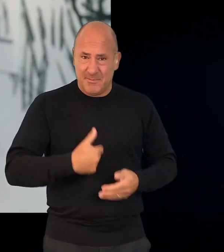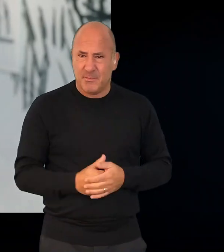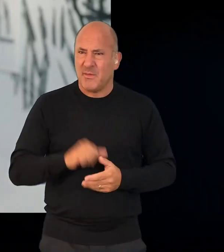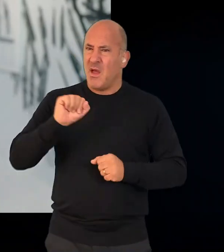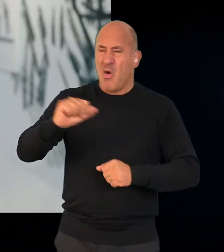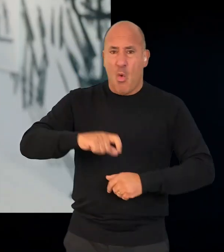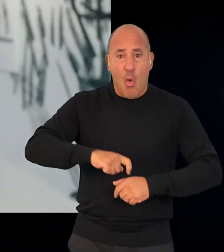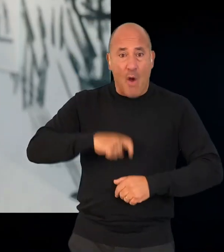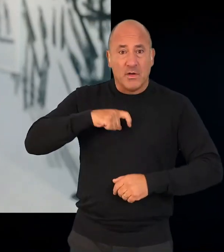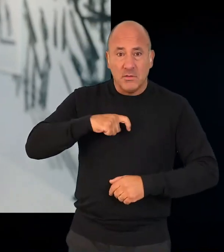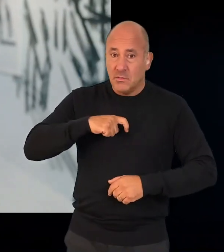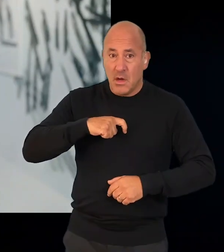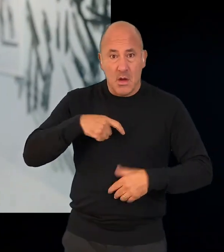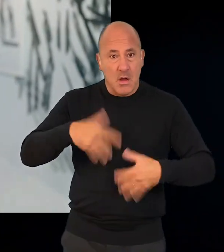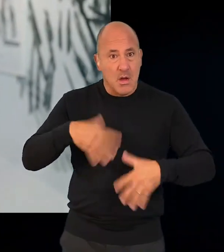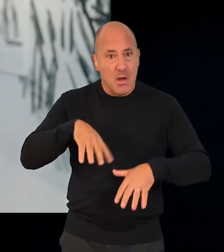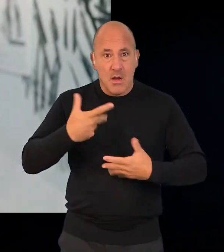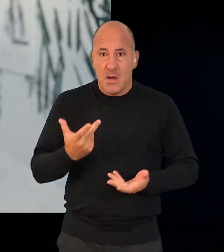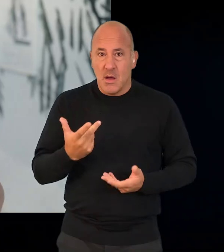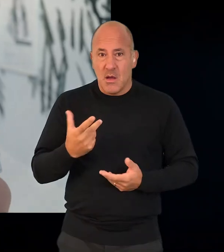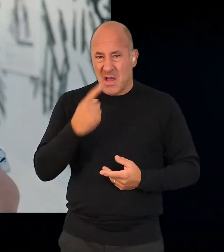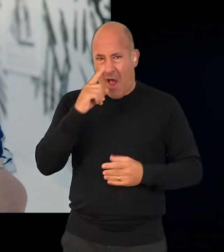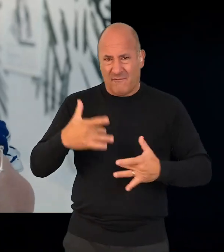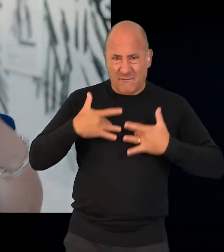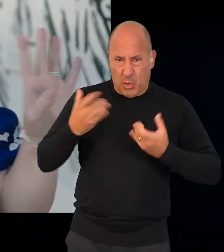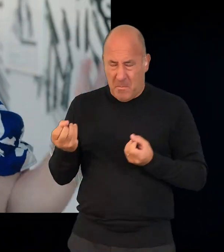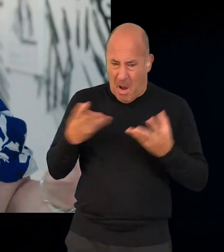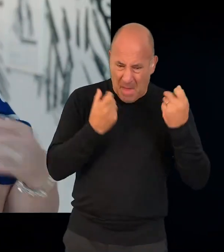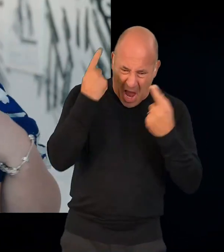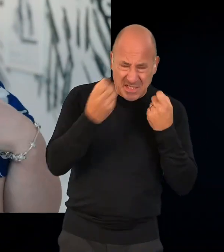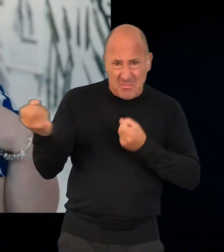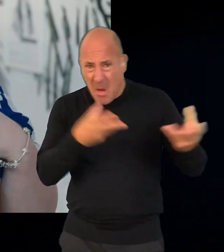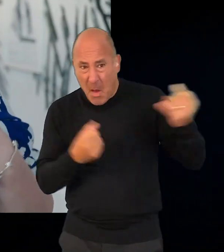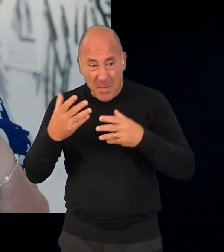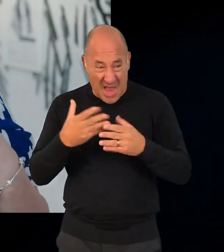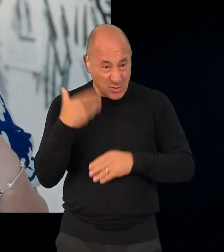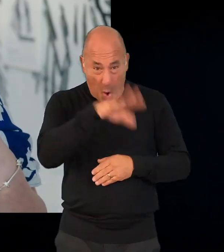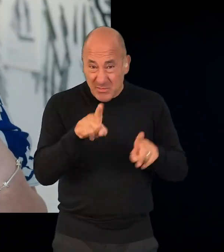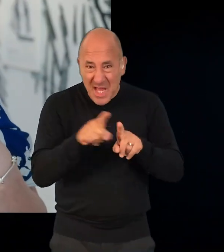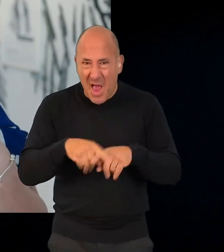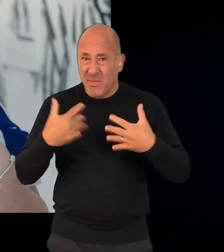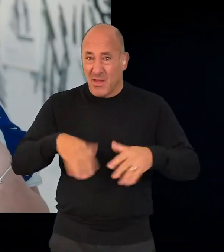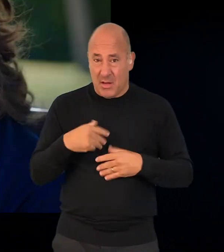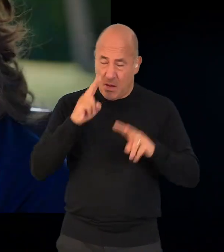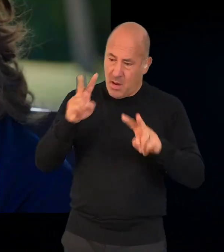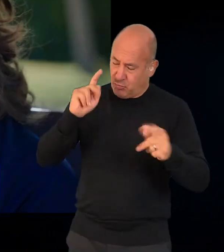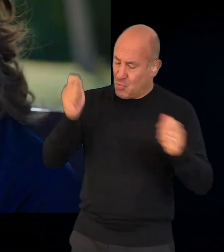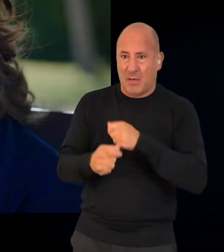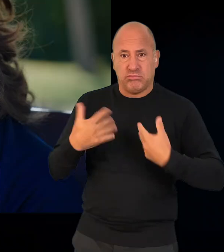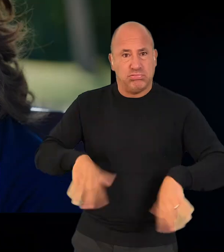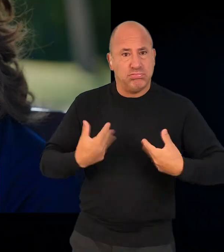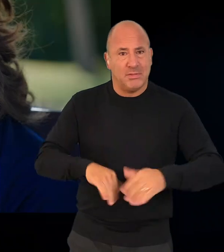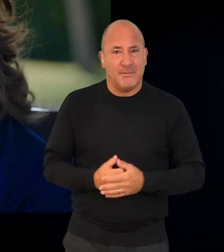improved, her ability to put her opinions and ideas forward, even at home. You know, it's incredible to see the change. It's been wonderful. If I